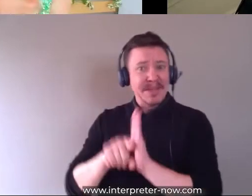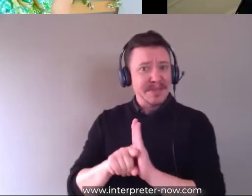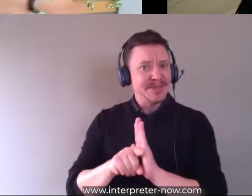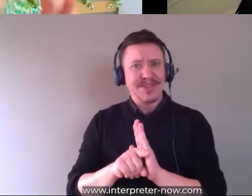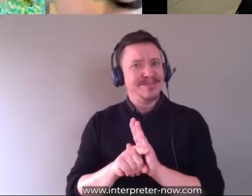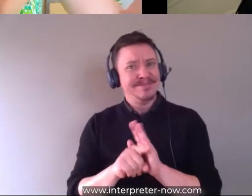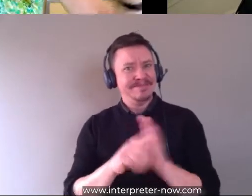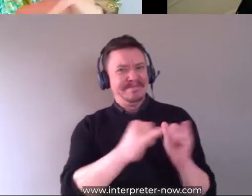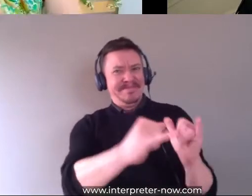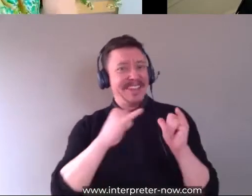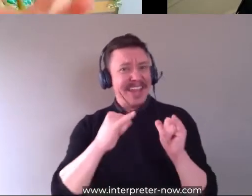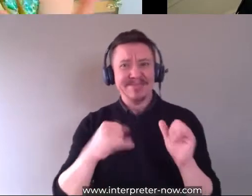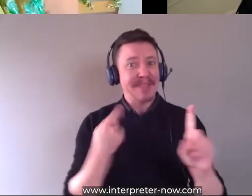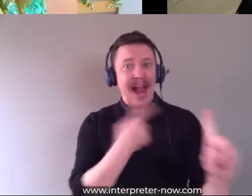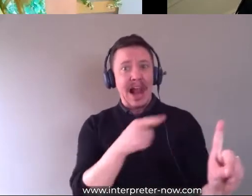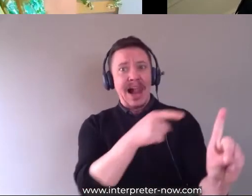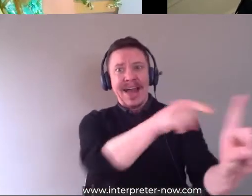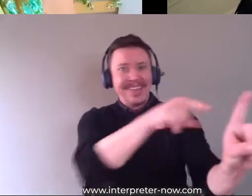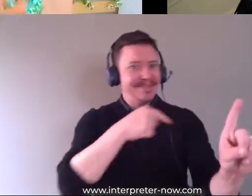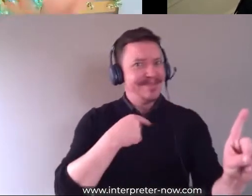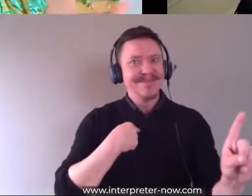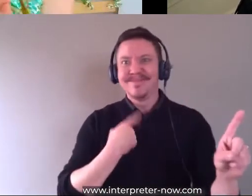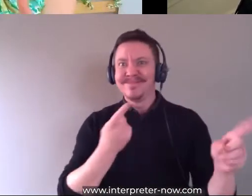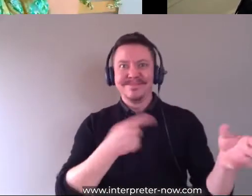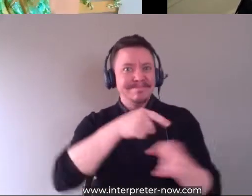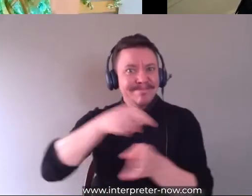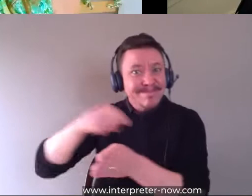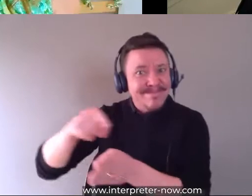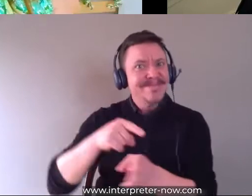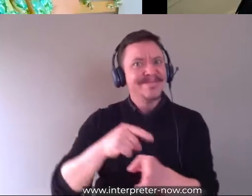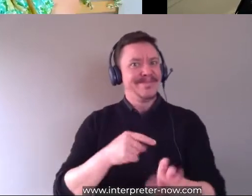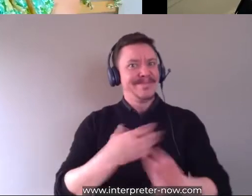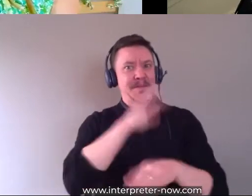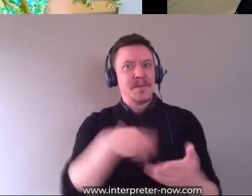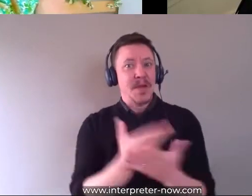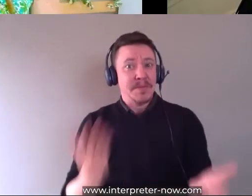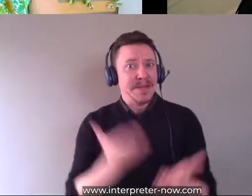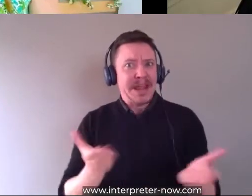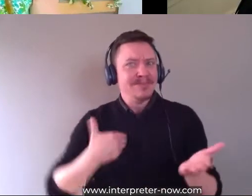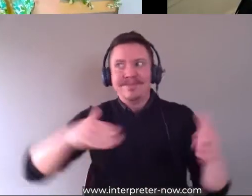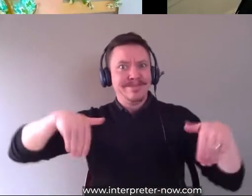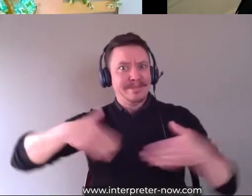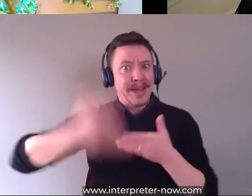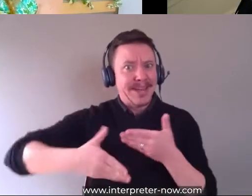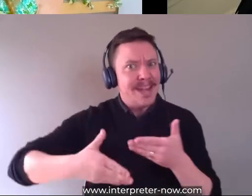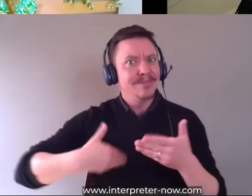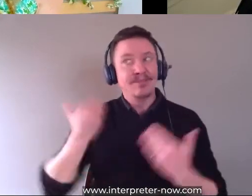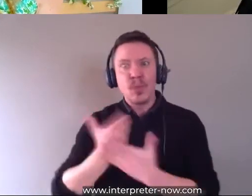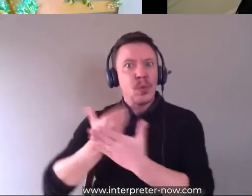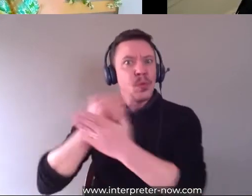kind of circuitous. Yeah. I went all over the place before I ended up where I am, and I'm probably not done, right? I'm still going to go on to something else. Right.